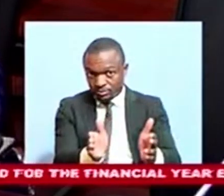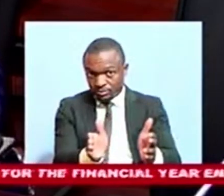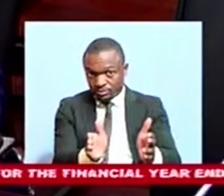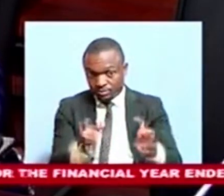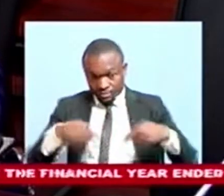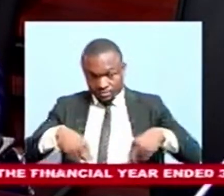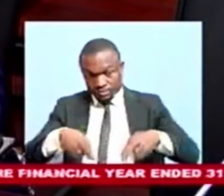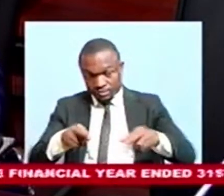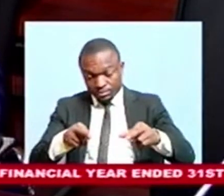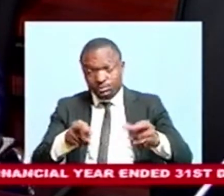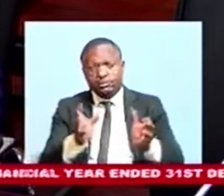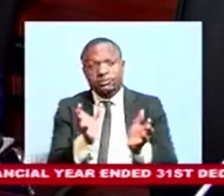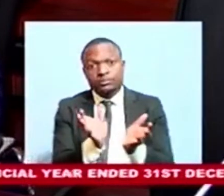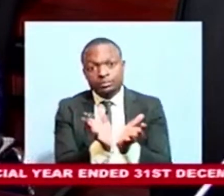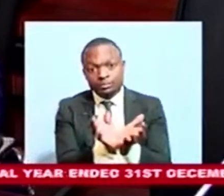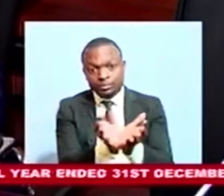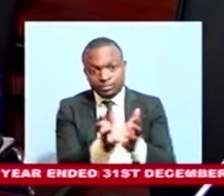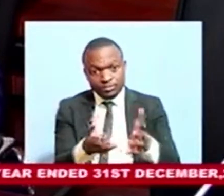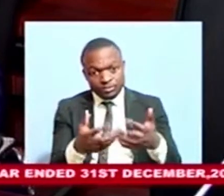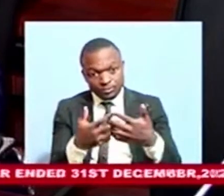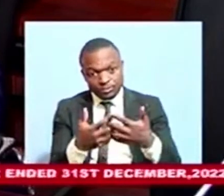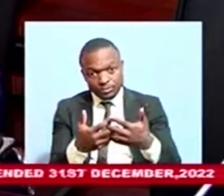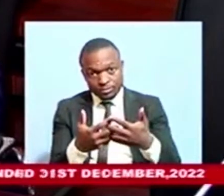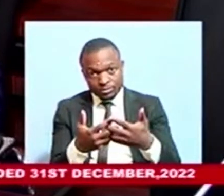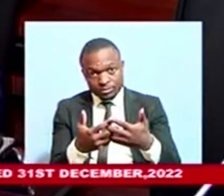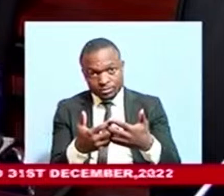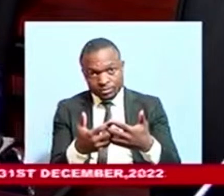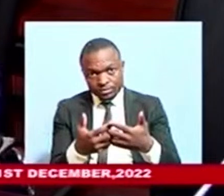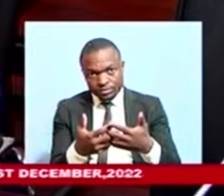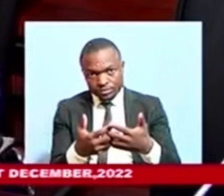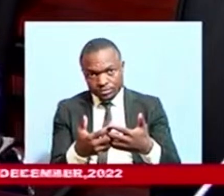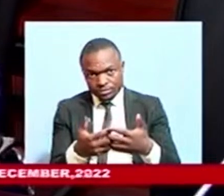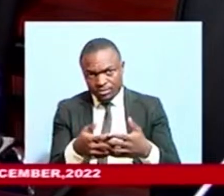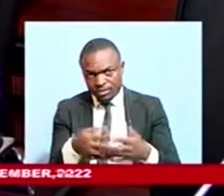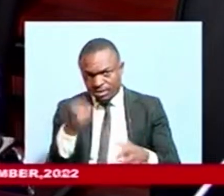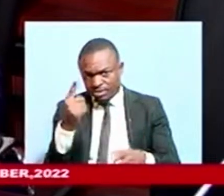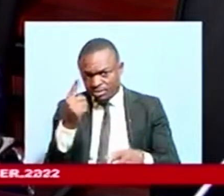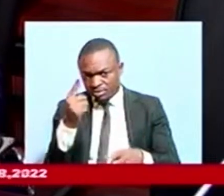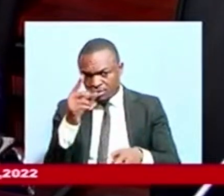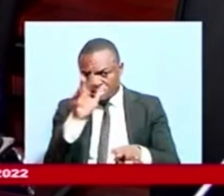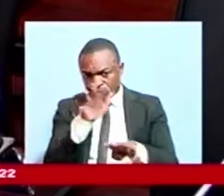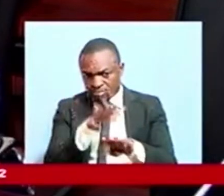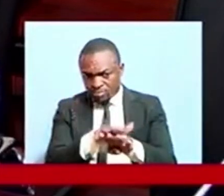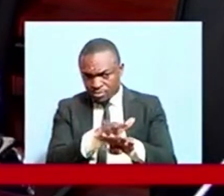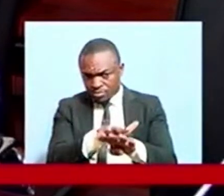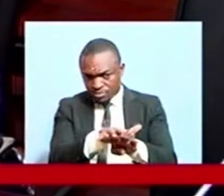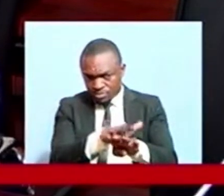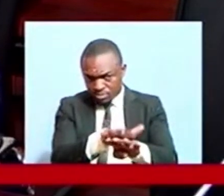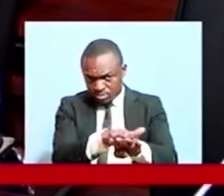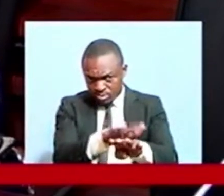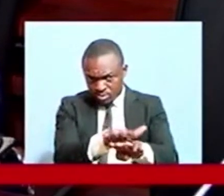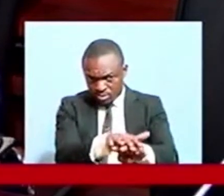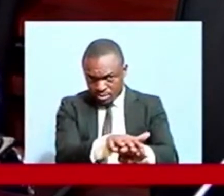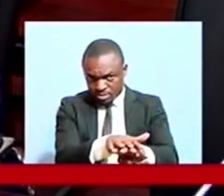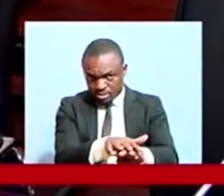and a single compact roller. So we have a total amount of